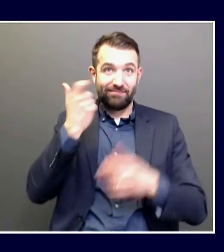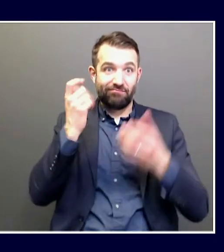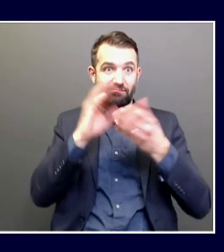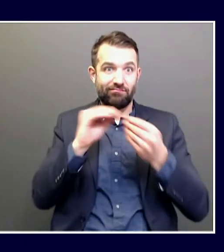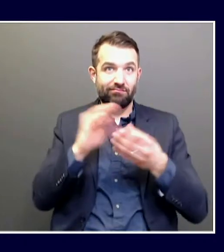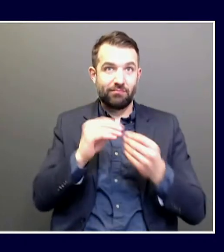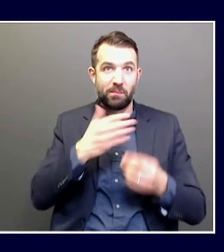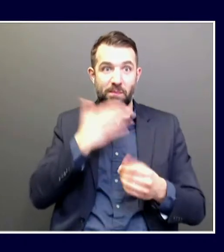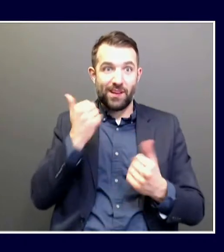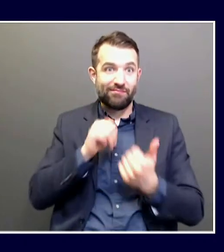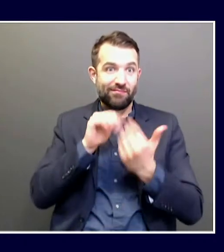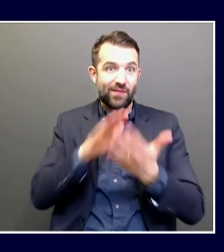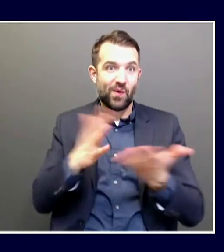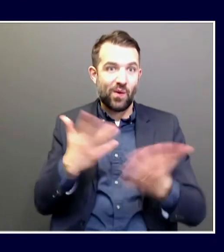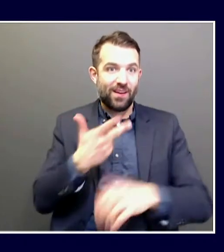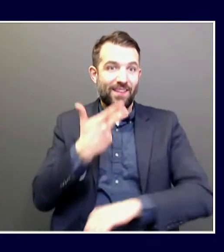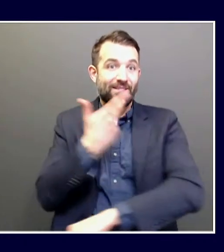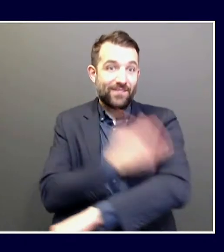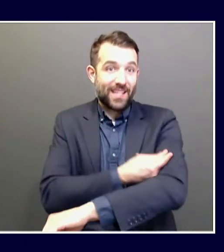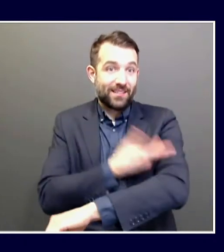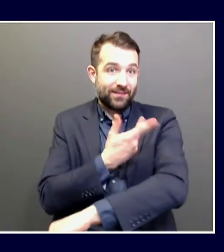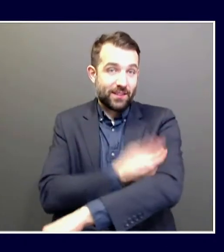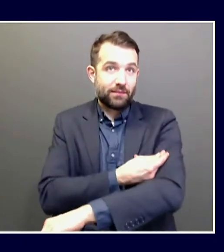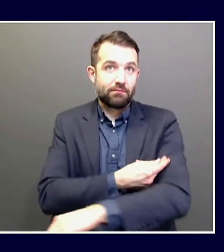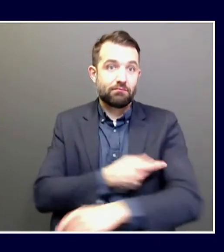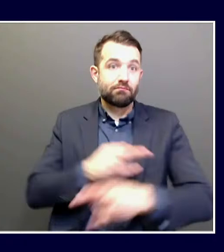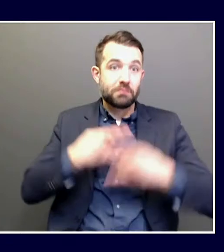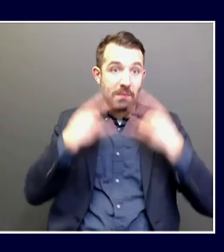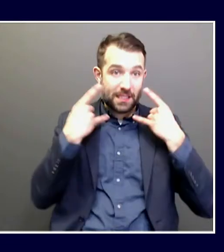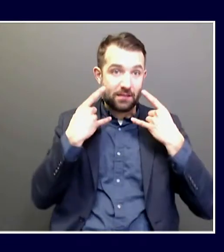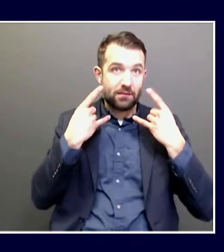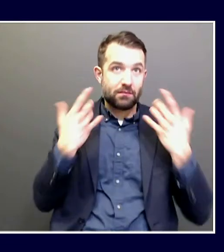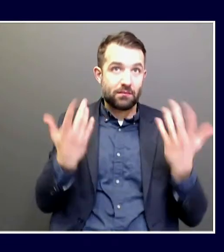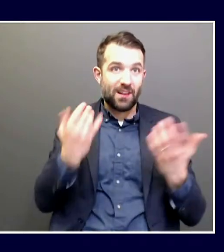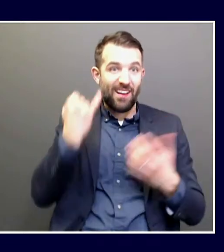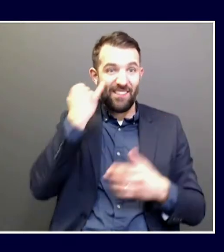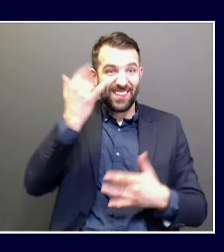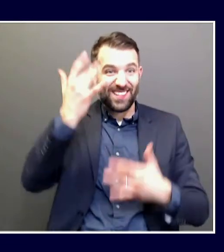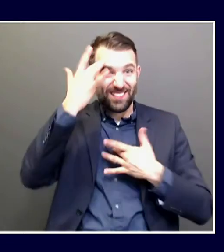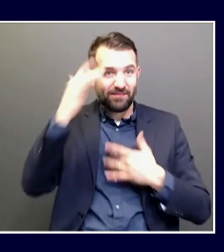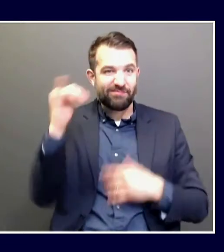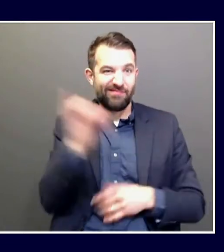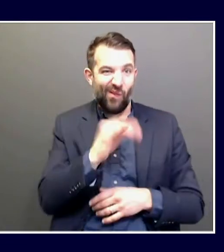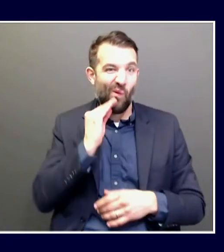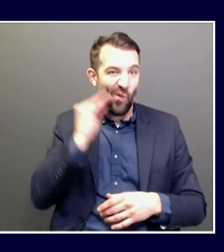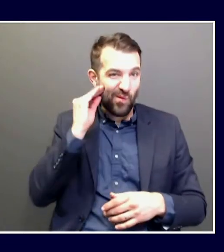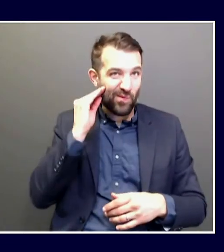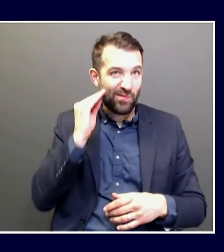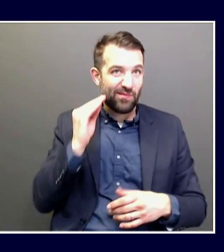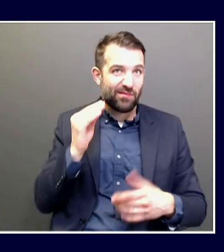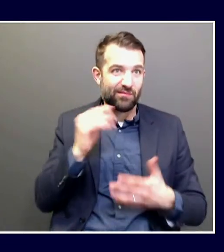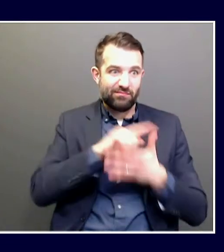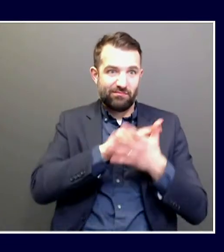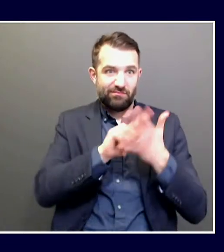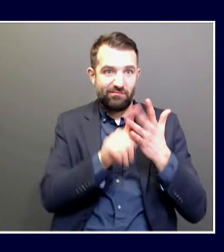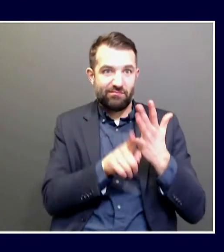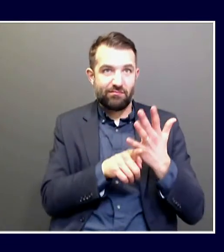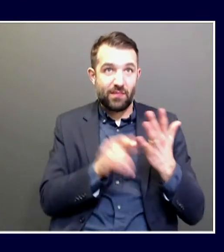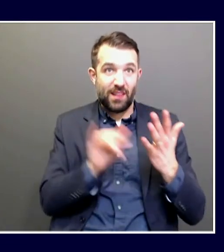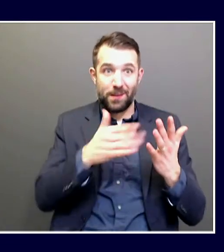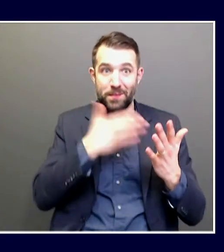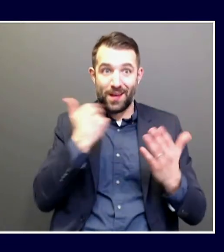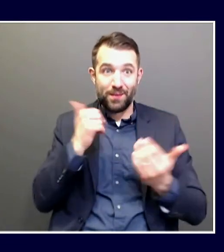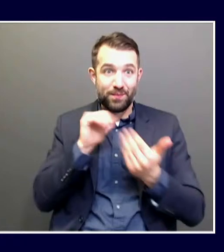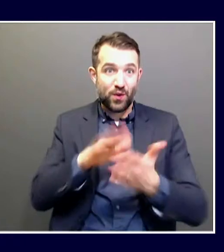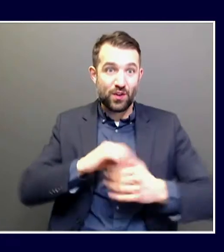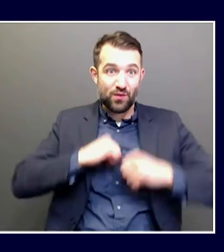one: wearing a mask, staying home if you're sick, and now getting vaccinated and even boosted. We already know